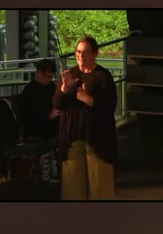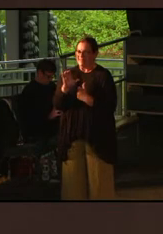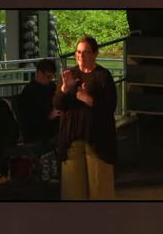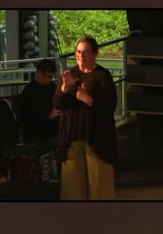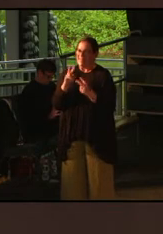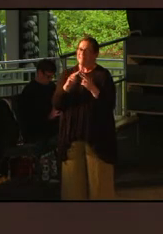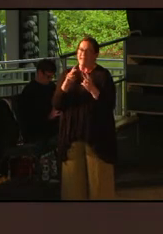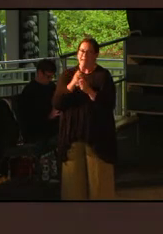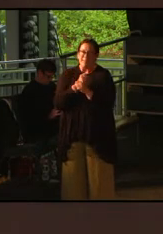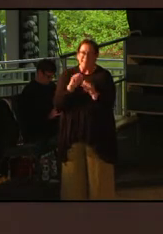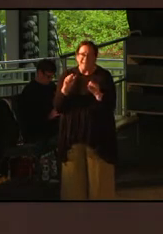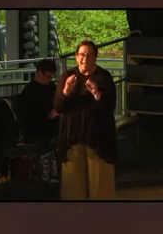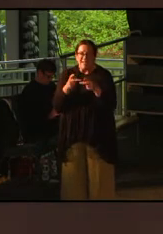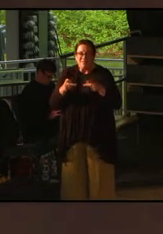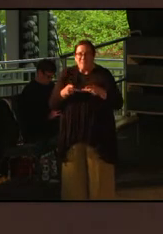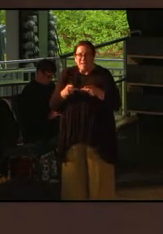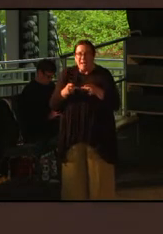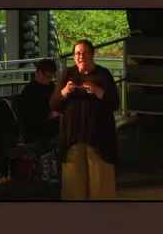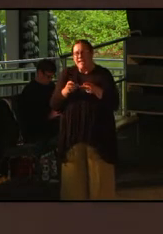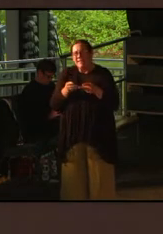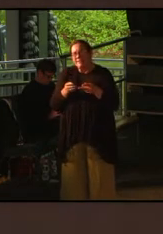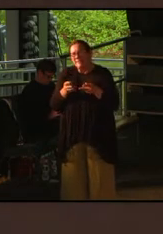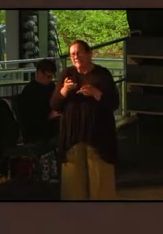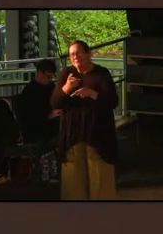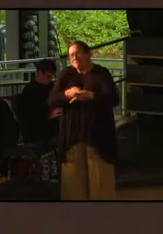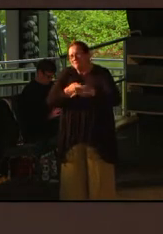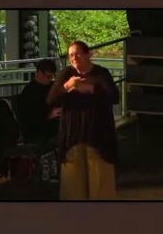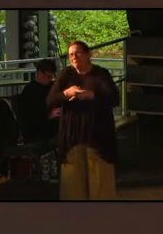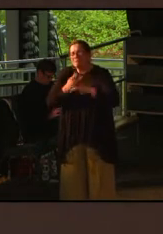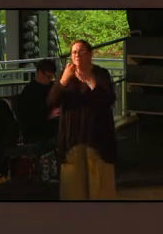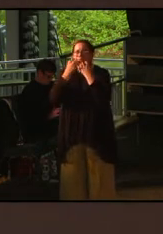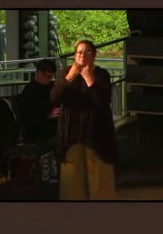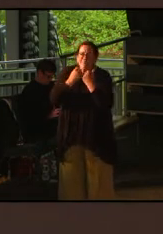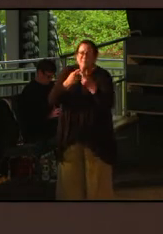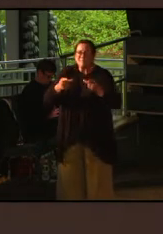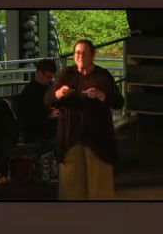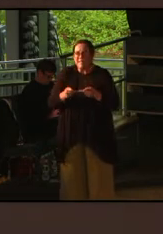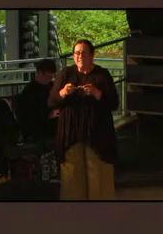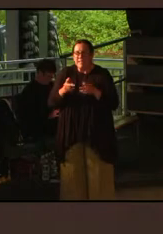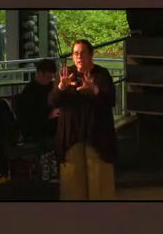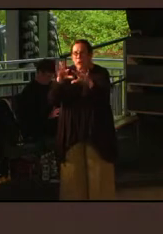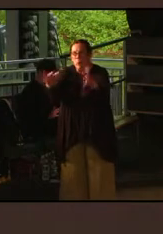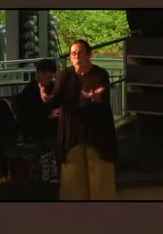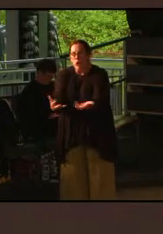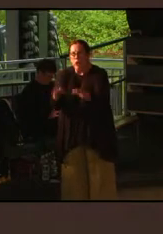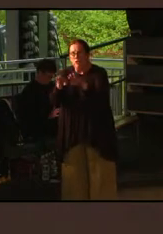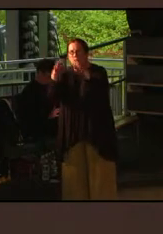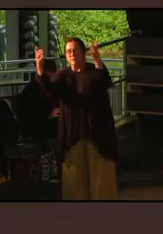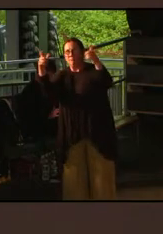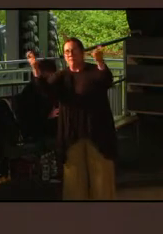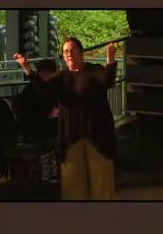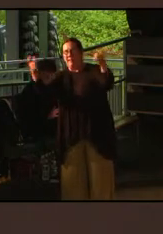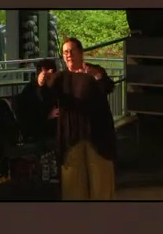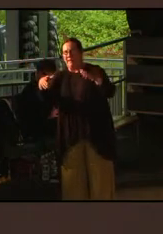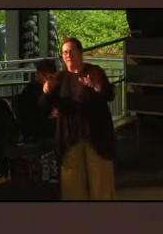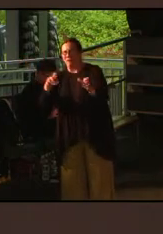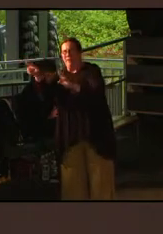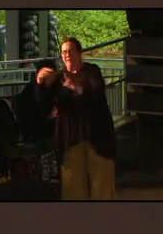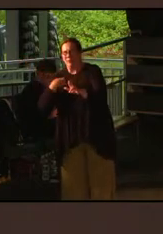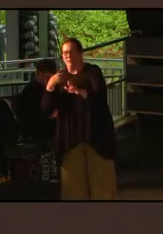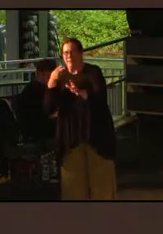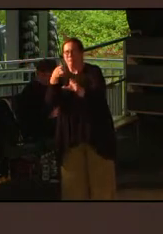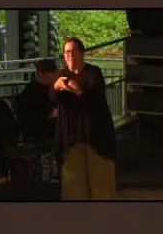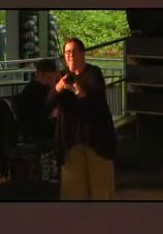and nurturing place, and the big world was opening ahead of me. As I was sitting in my chair that day, I